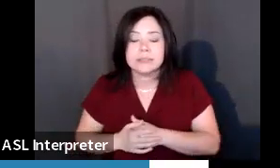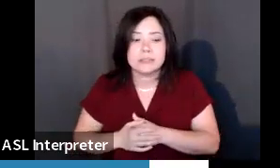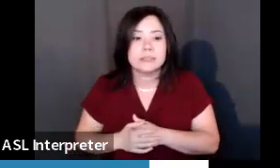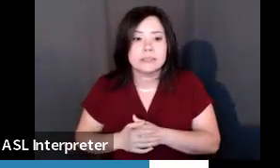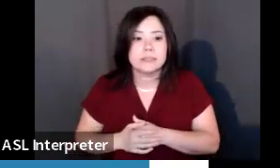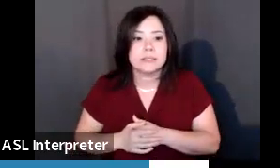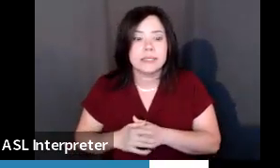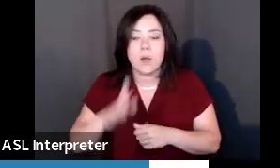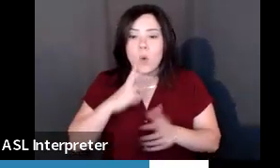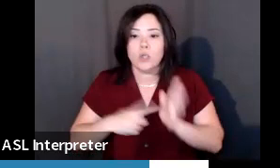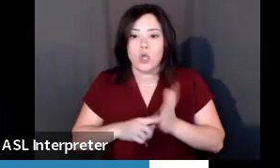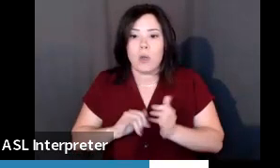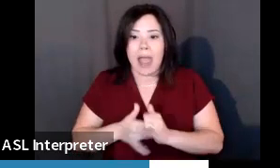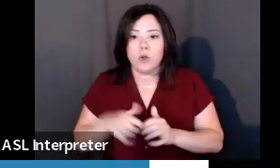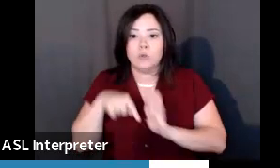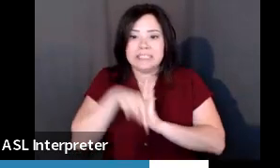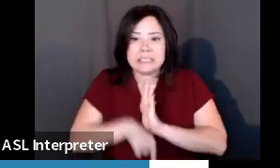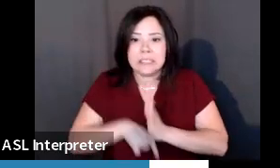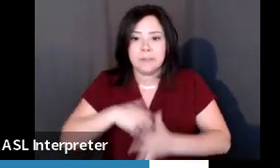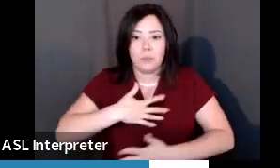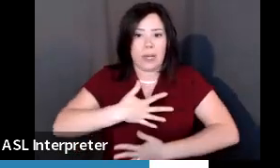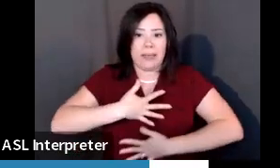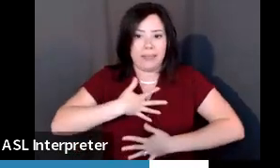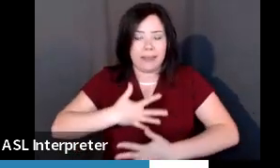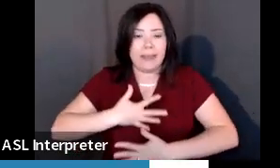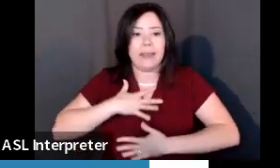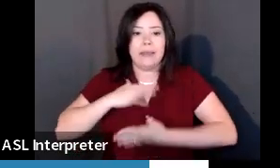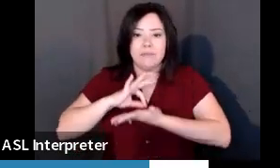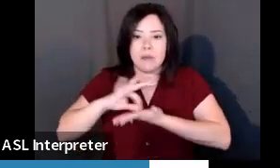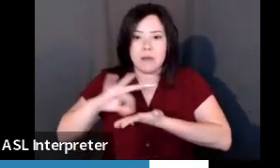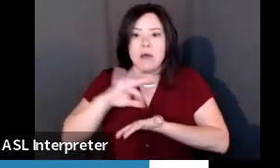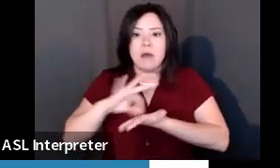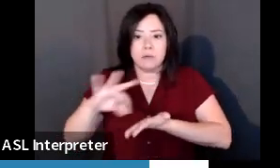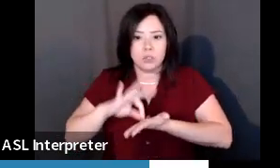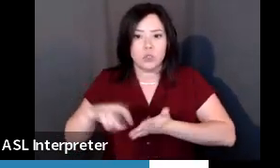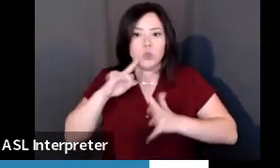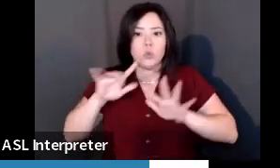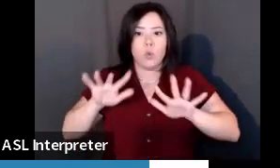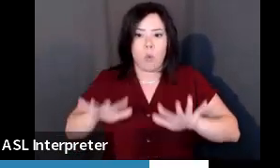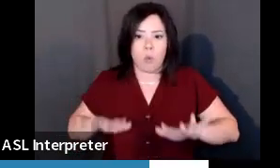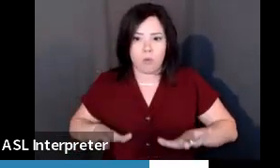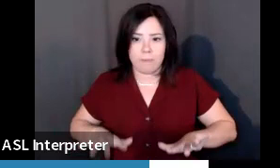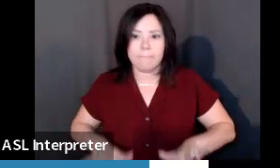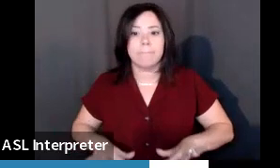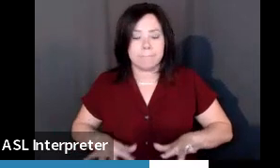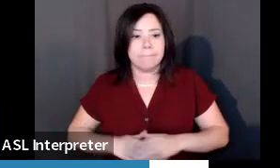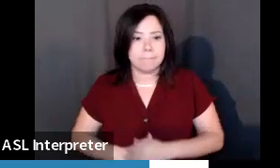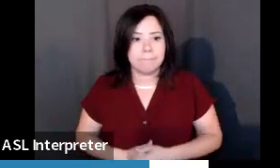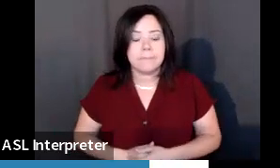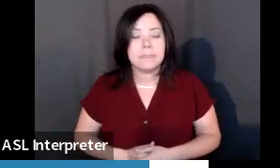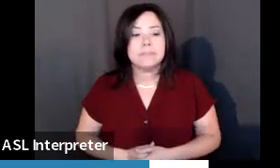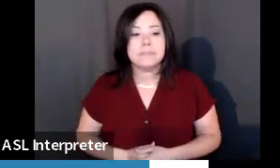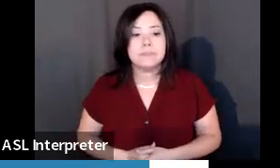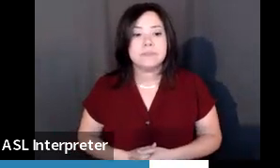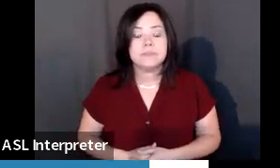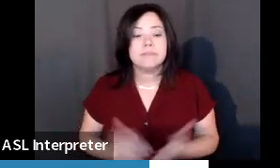do that diaphragmatic breathing and really focus on ways to calm using breathing techniques.